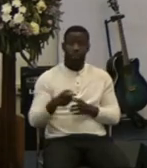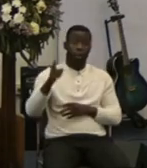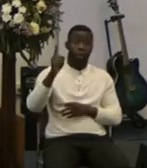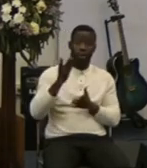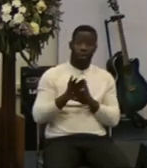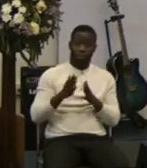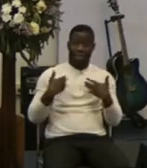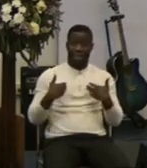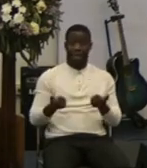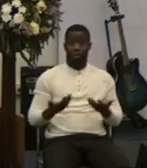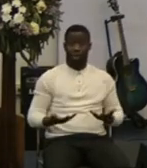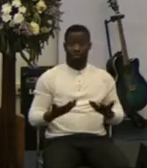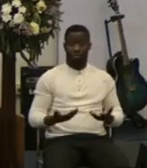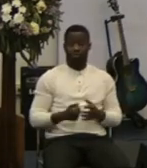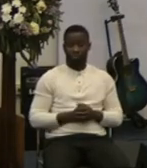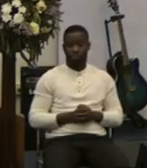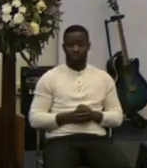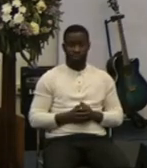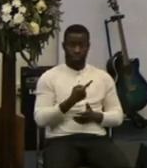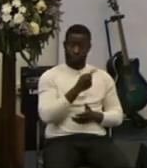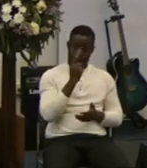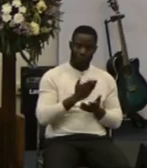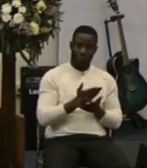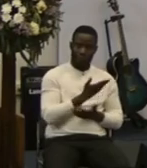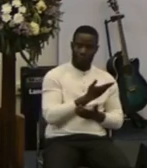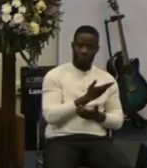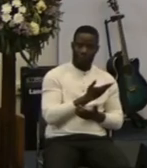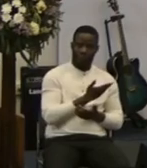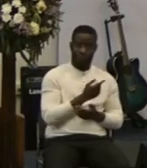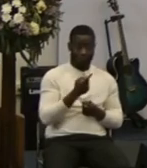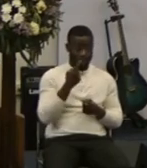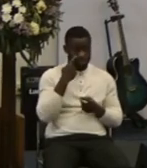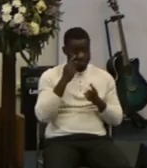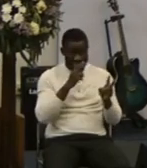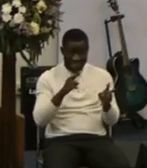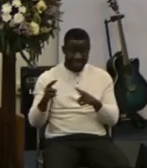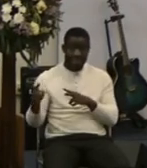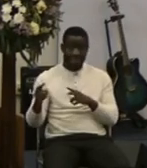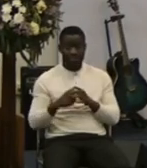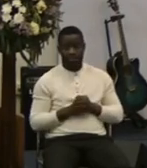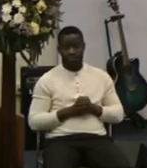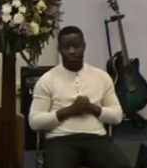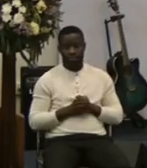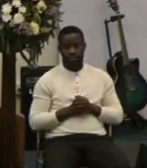God does heal today. I believe that. I have seen that